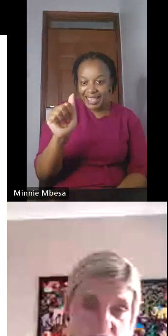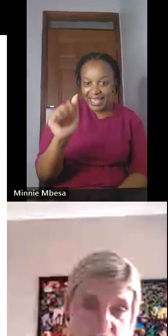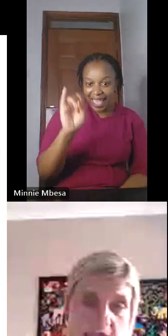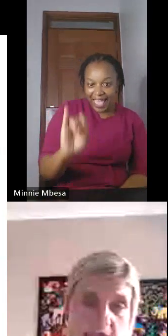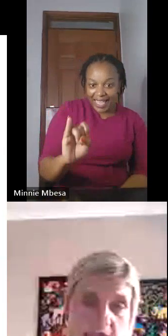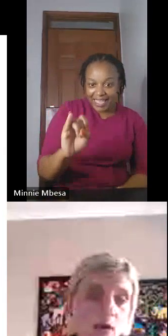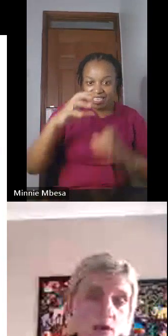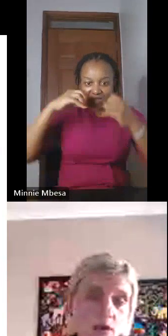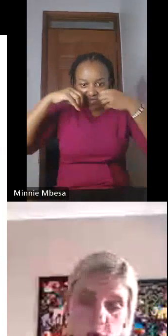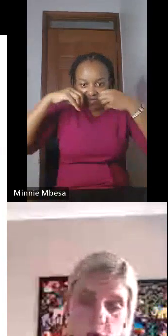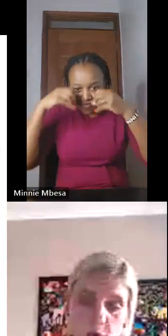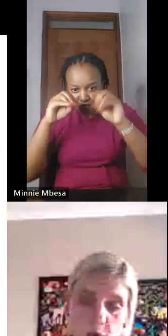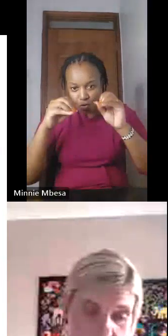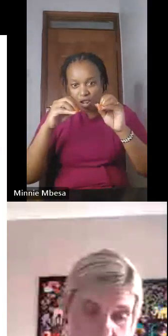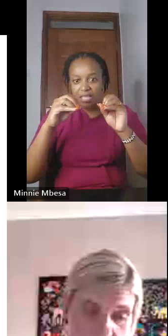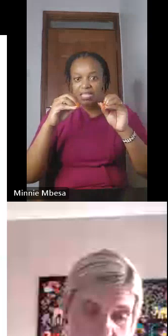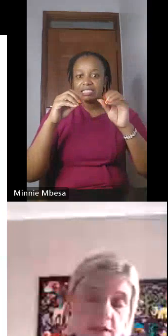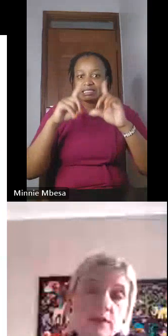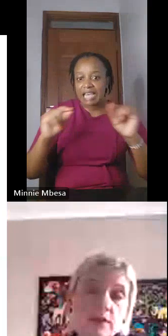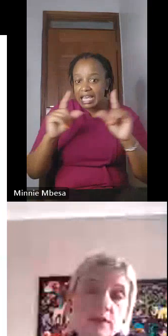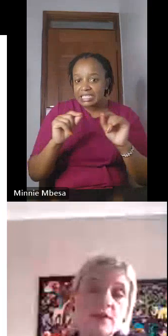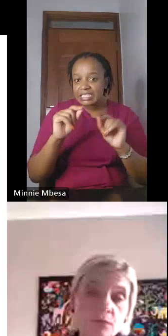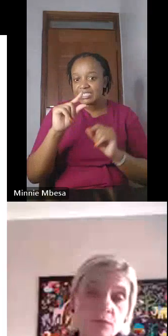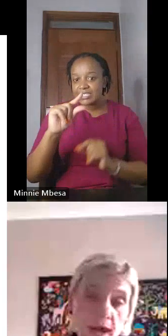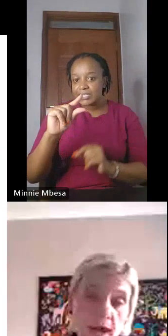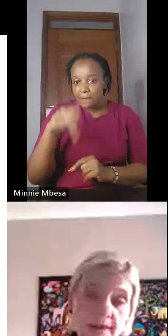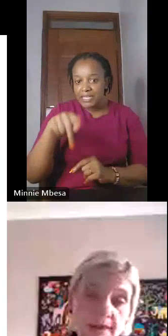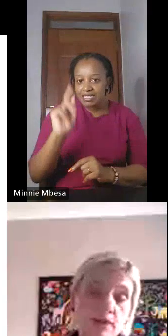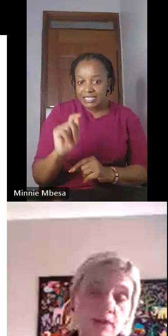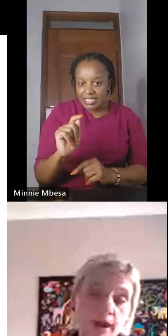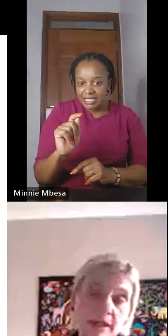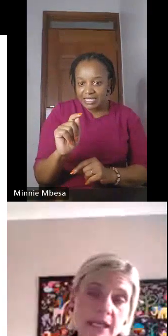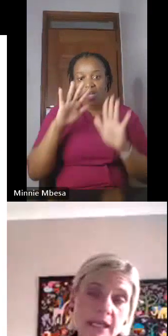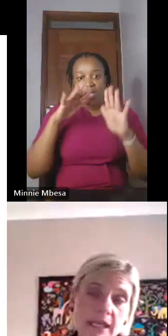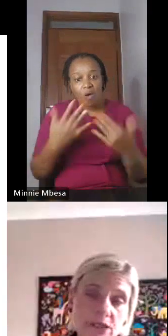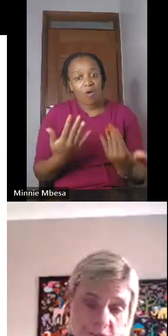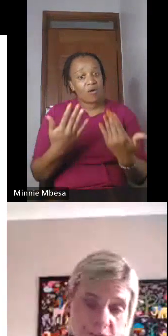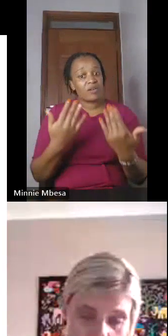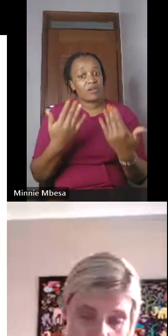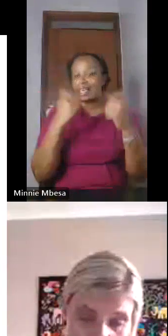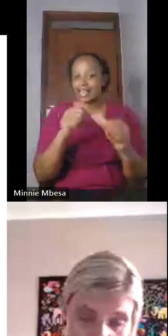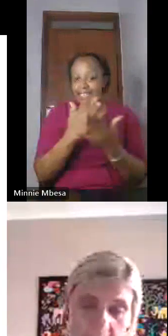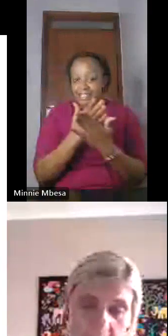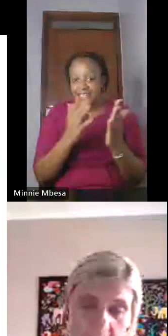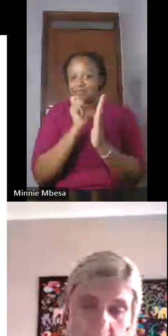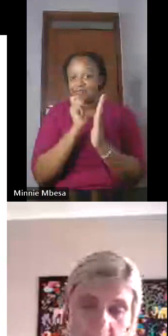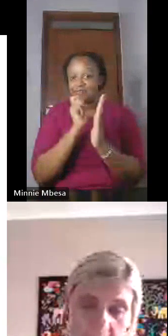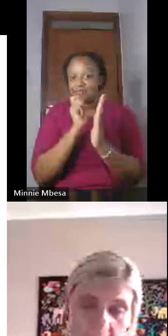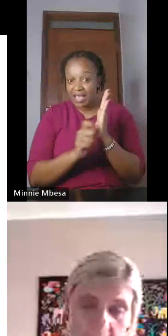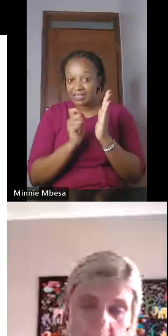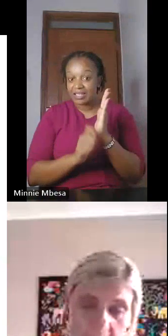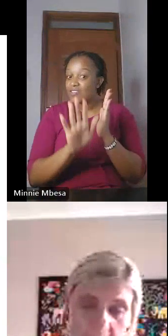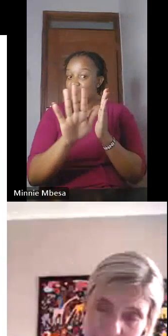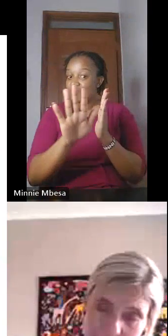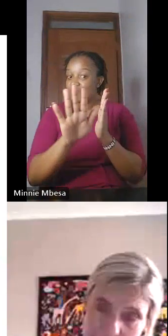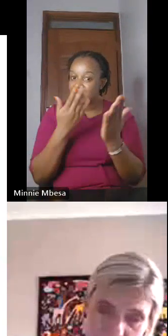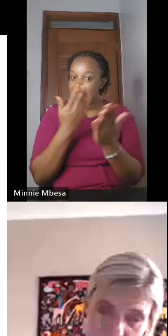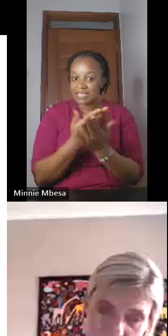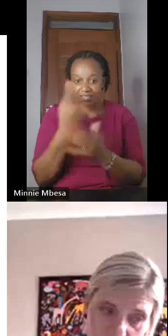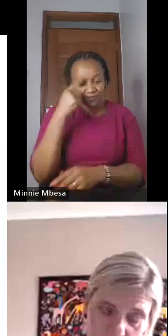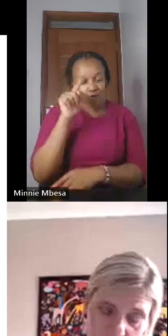chat GBT or Copilot to write your application for you. We